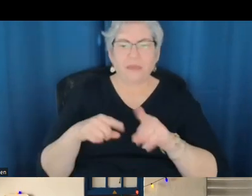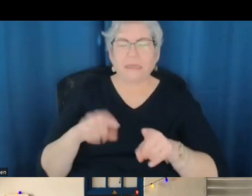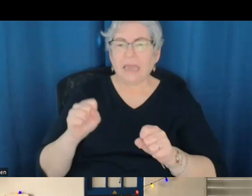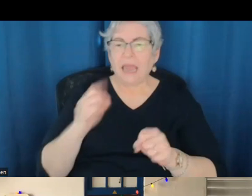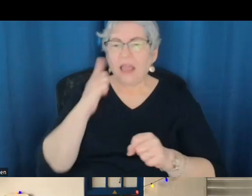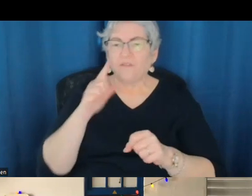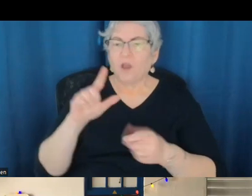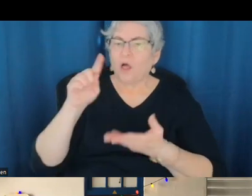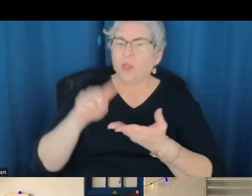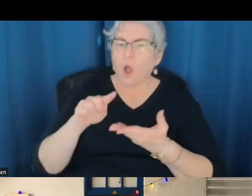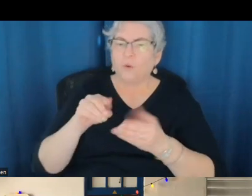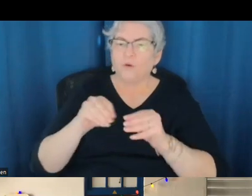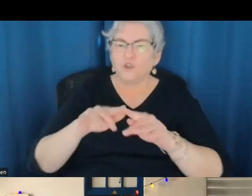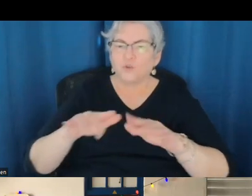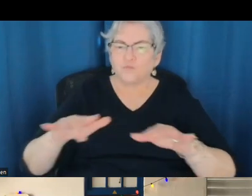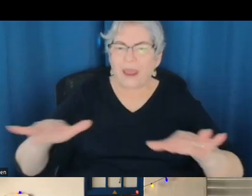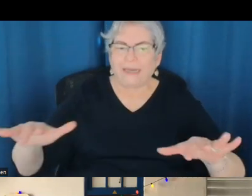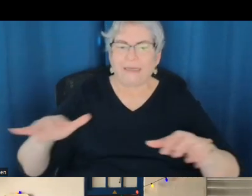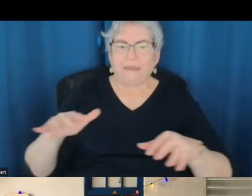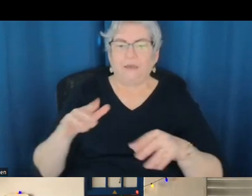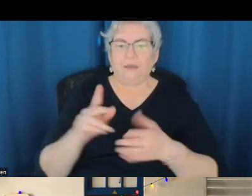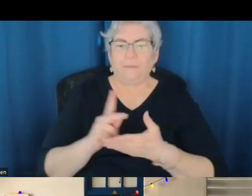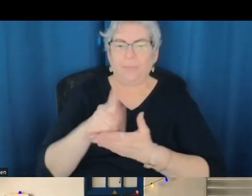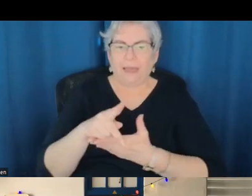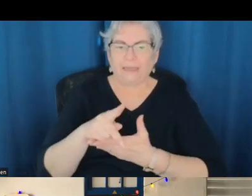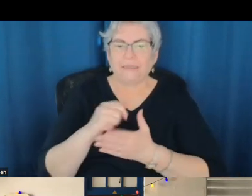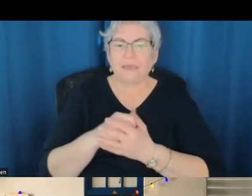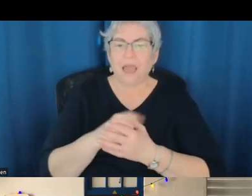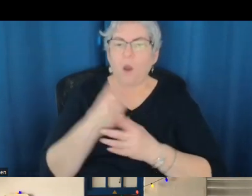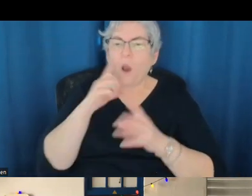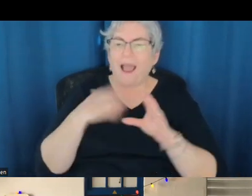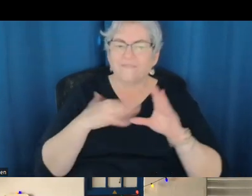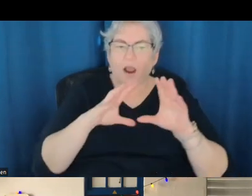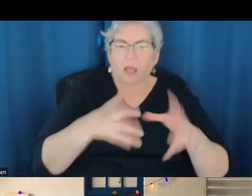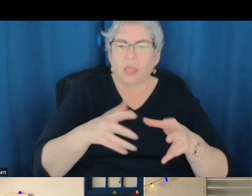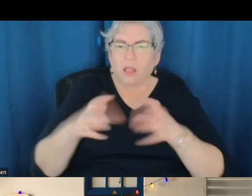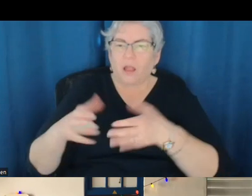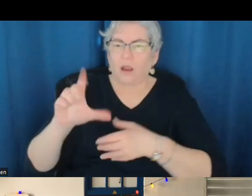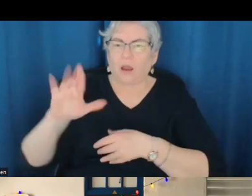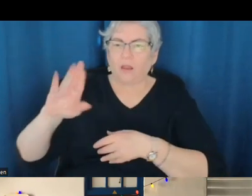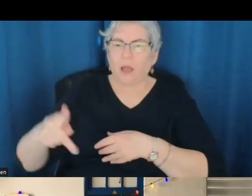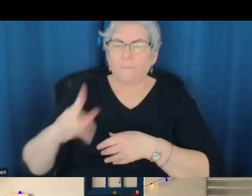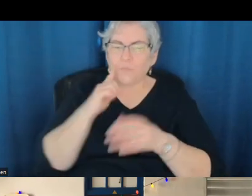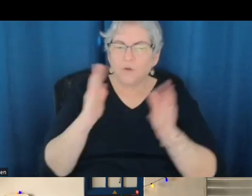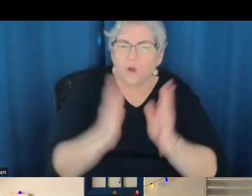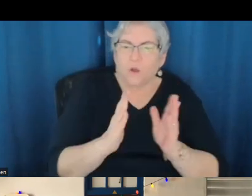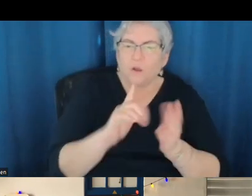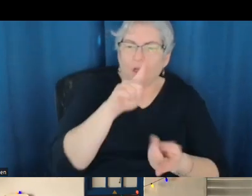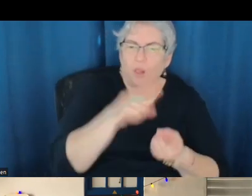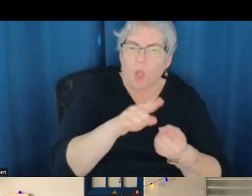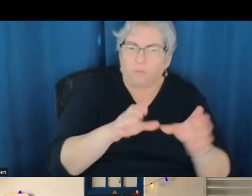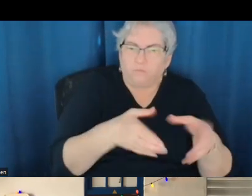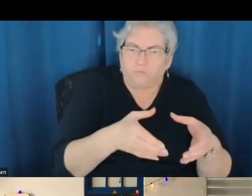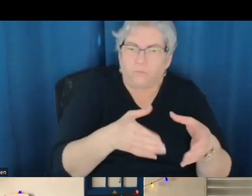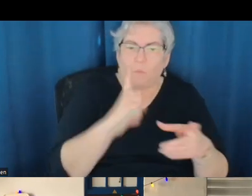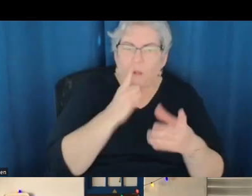low spreading plants and short clumping plants. Due to their small size, group low clumping species together so that they will